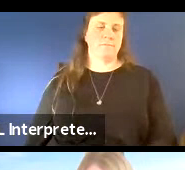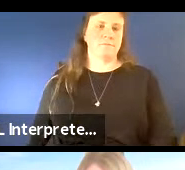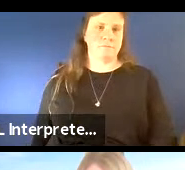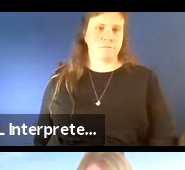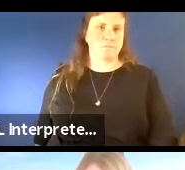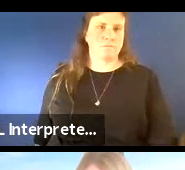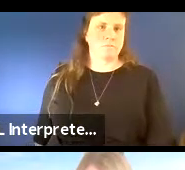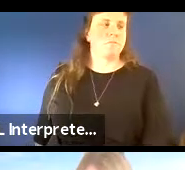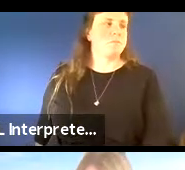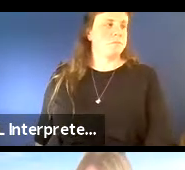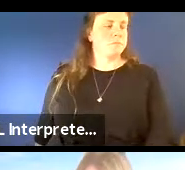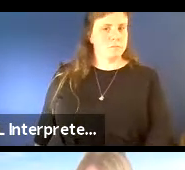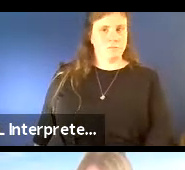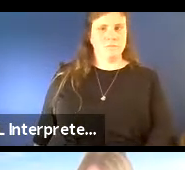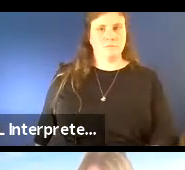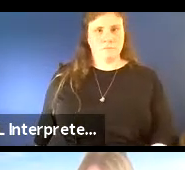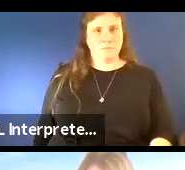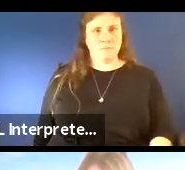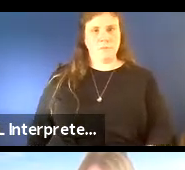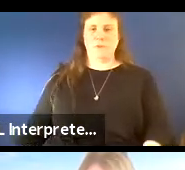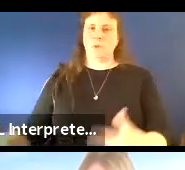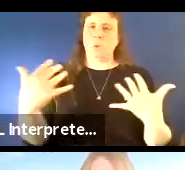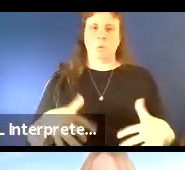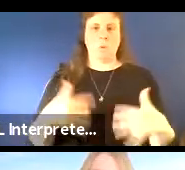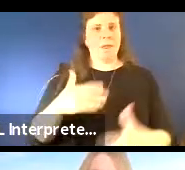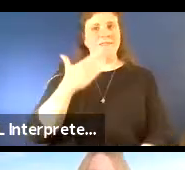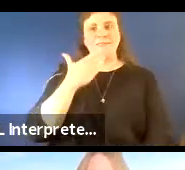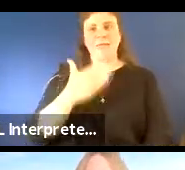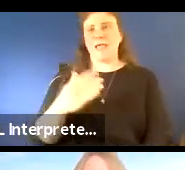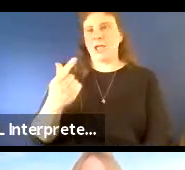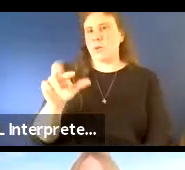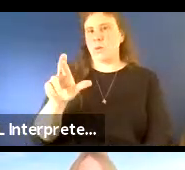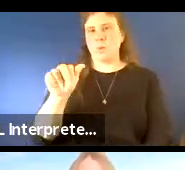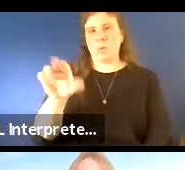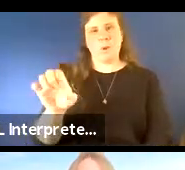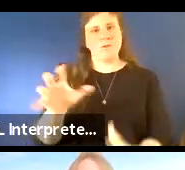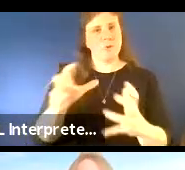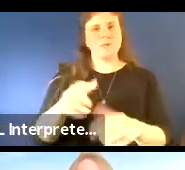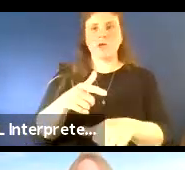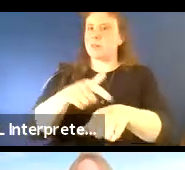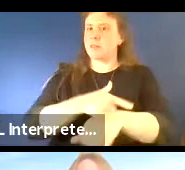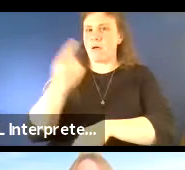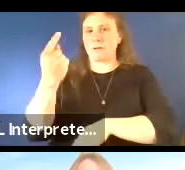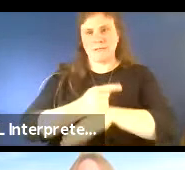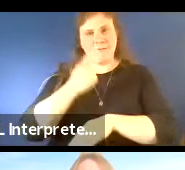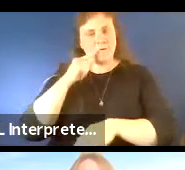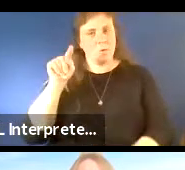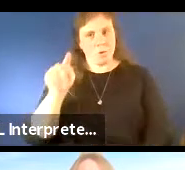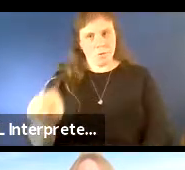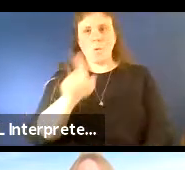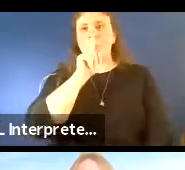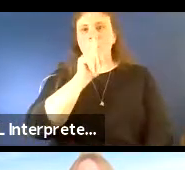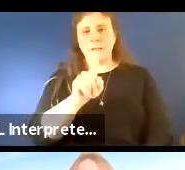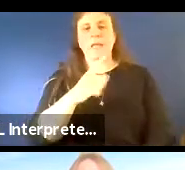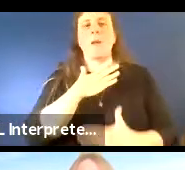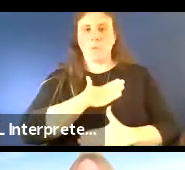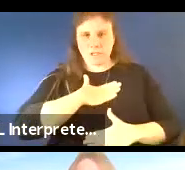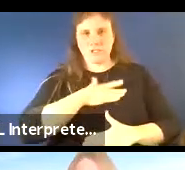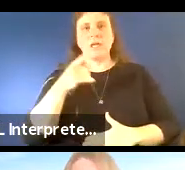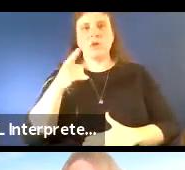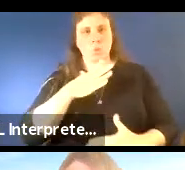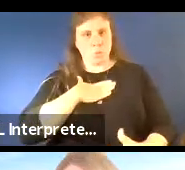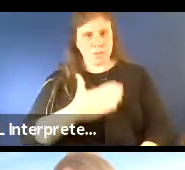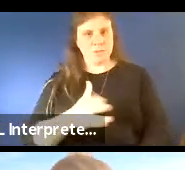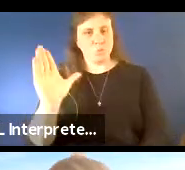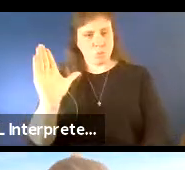Great. Thank you, Grace, so much. It's been such a long day for you, and we really appreciate your presenting this